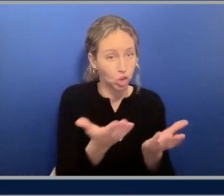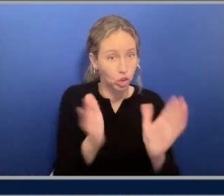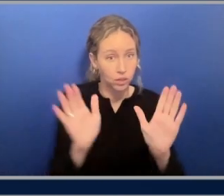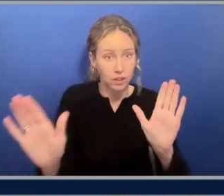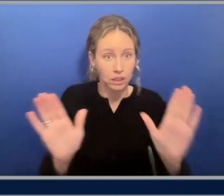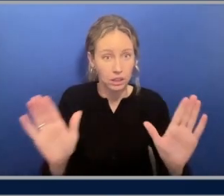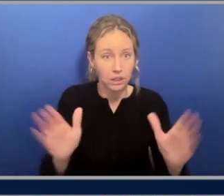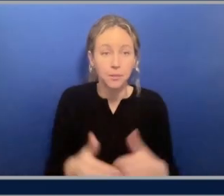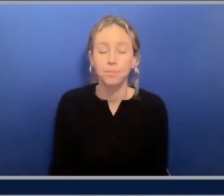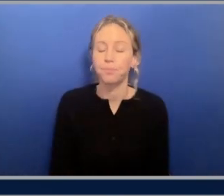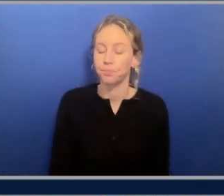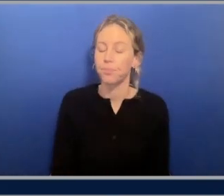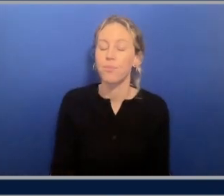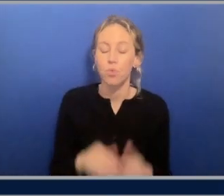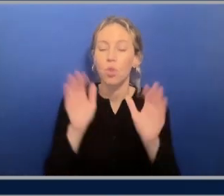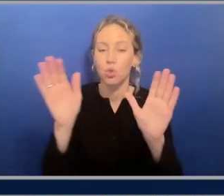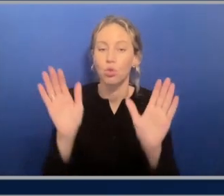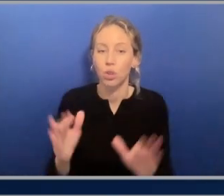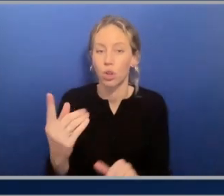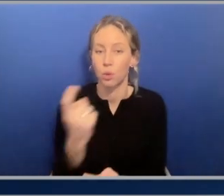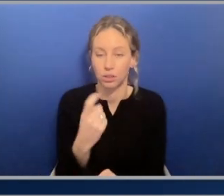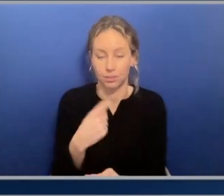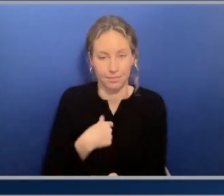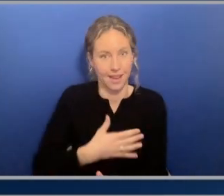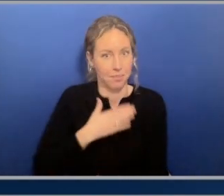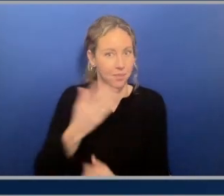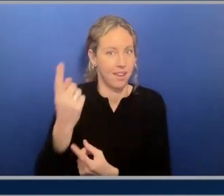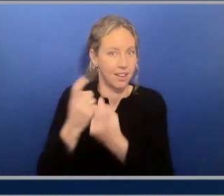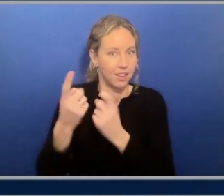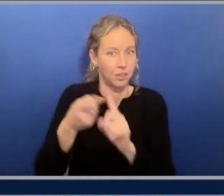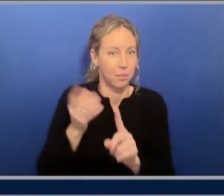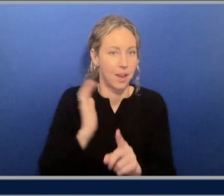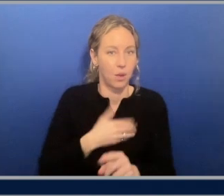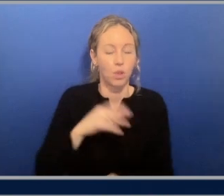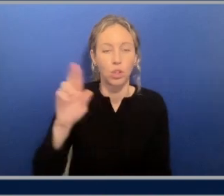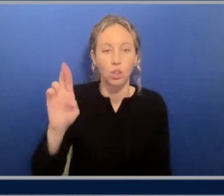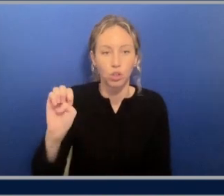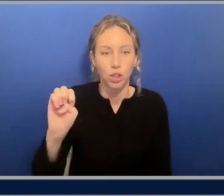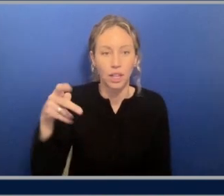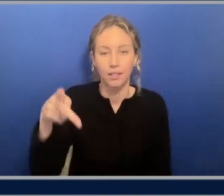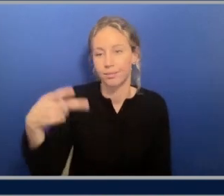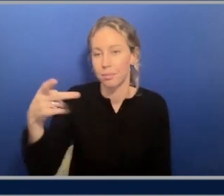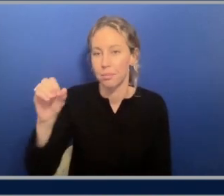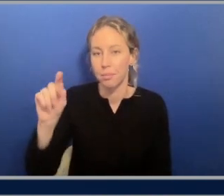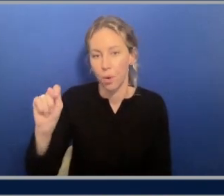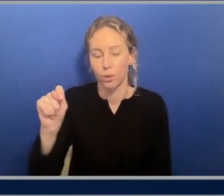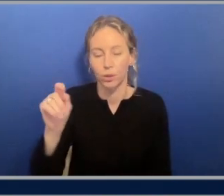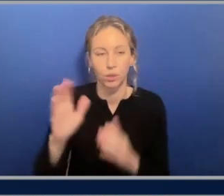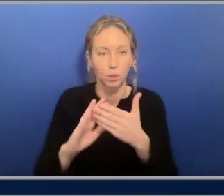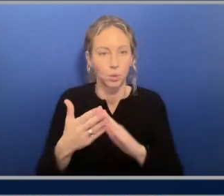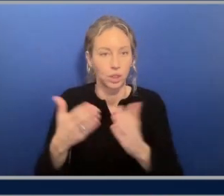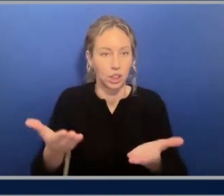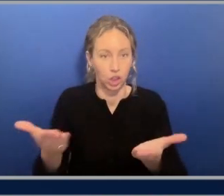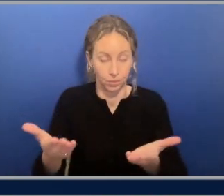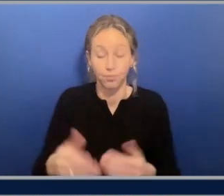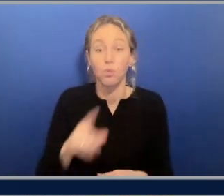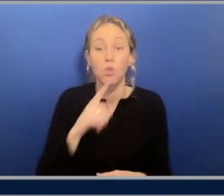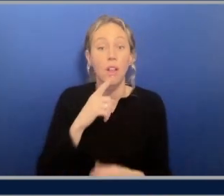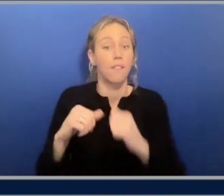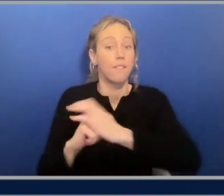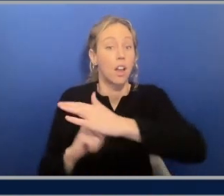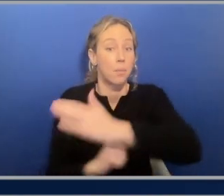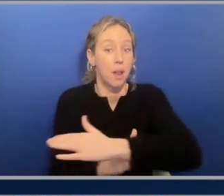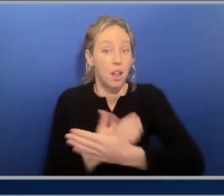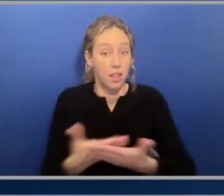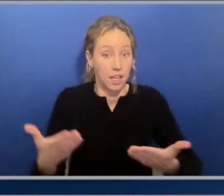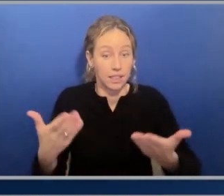question, right? I'm glad that we are getting these questions from our repost community here. So the fundamental constructs remains the same,